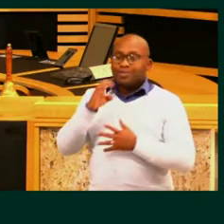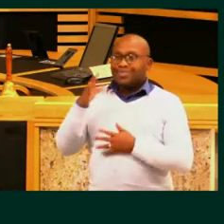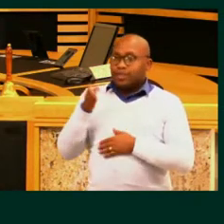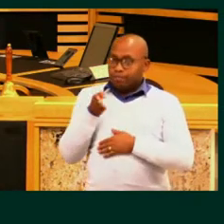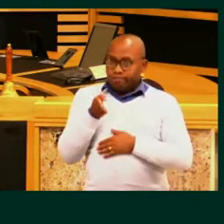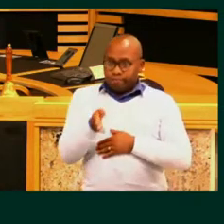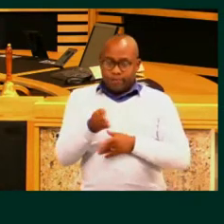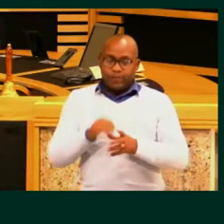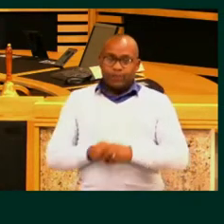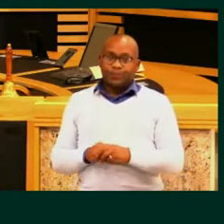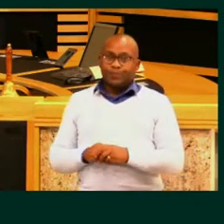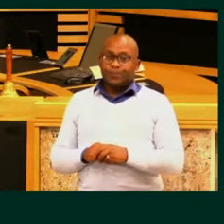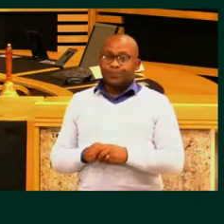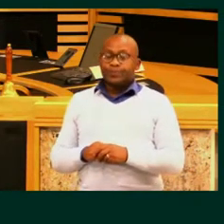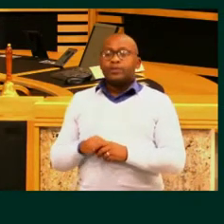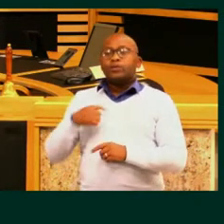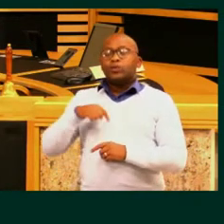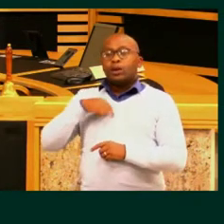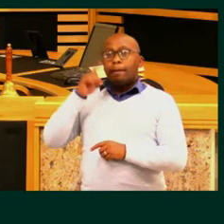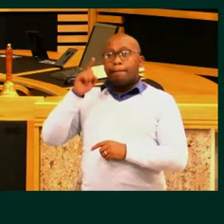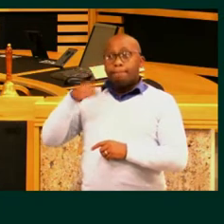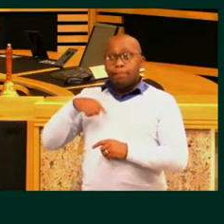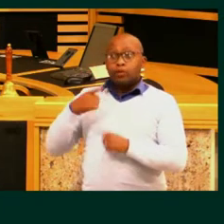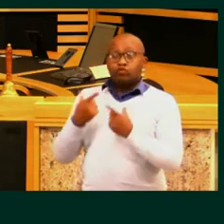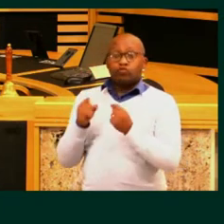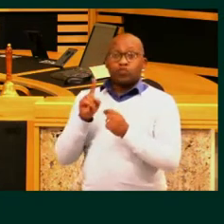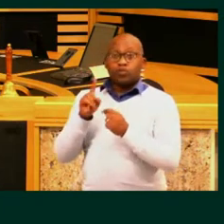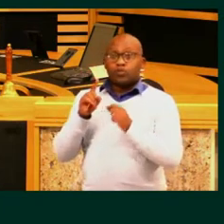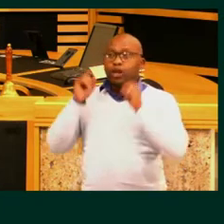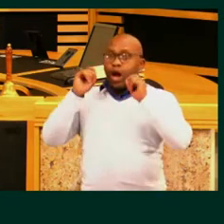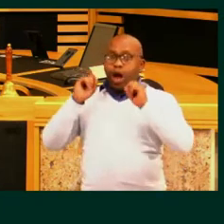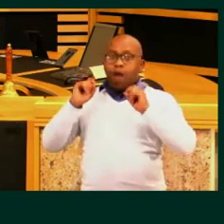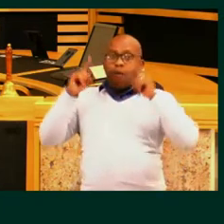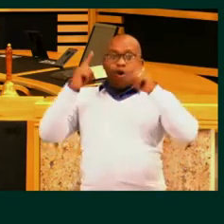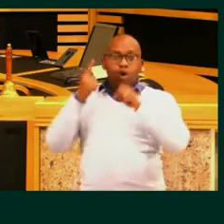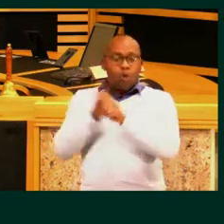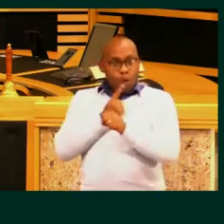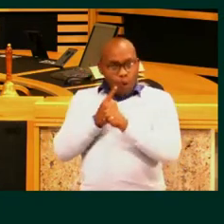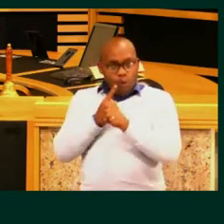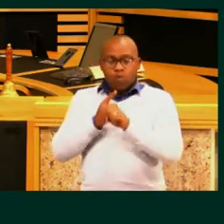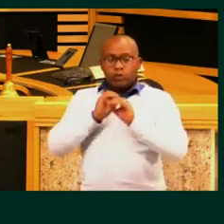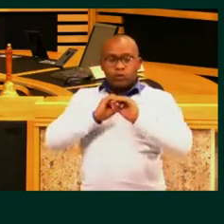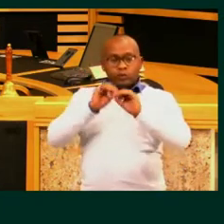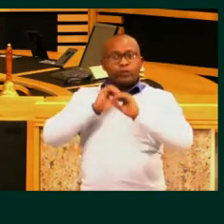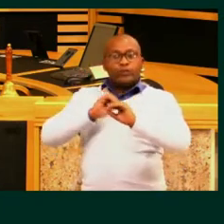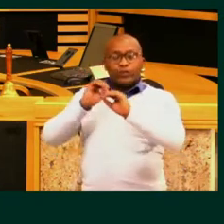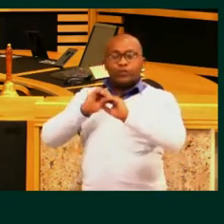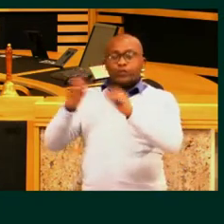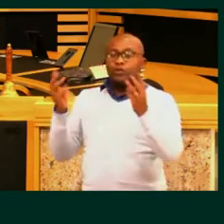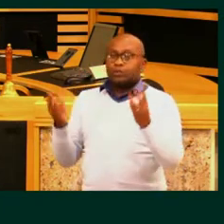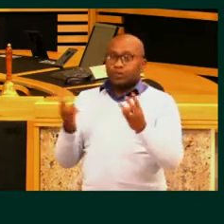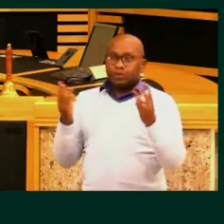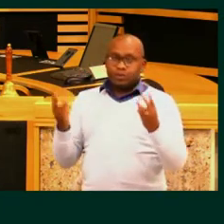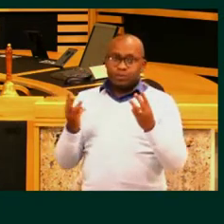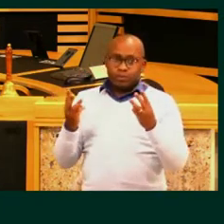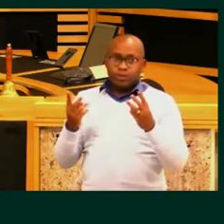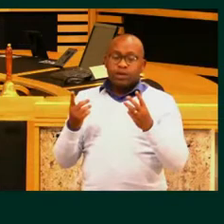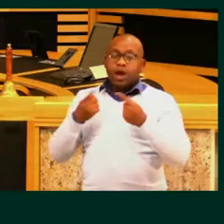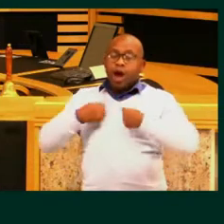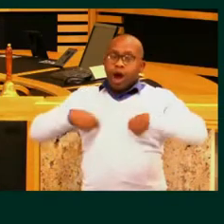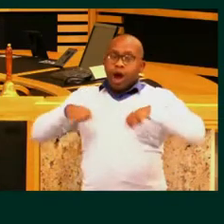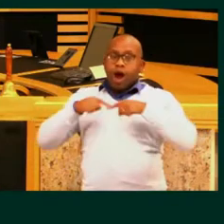education and heightened our awareness our aim is to be a province United against this